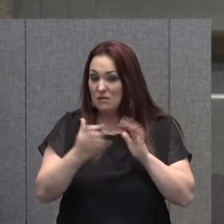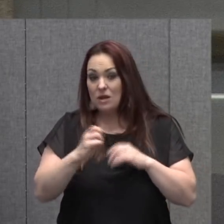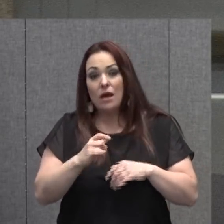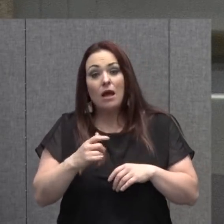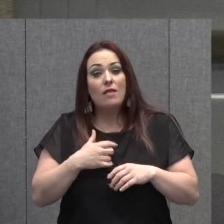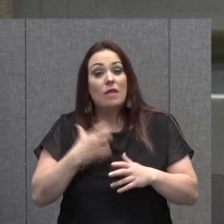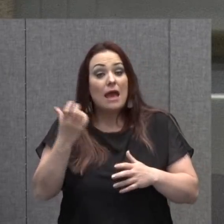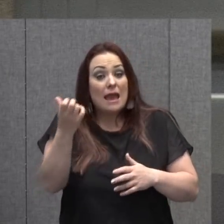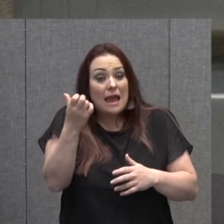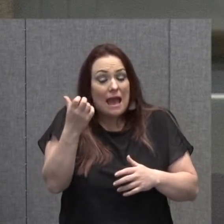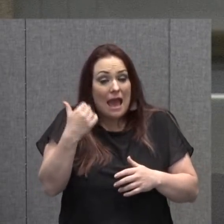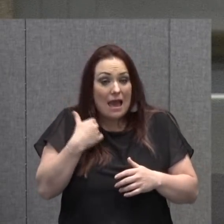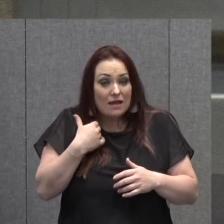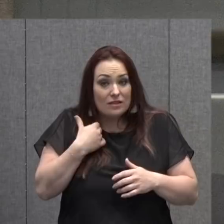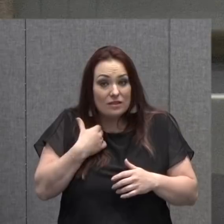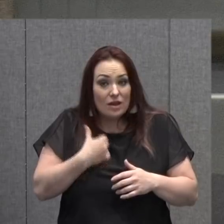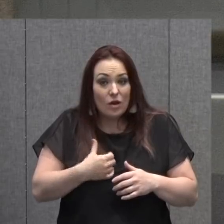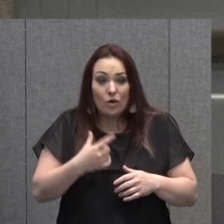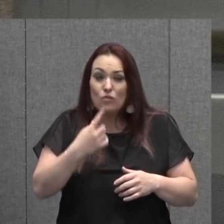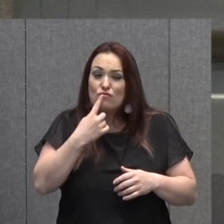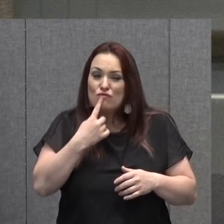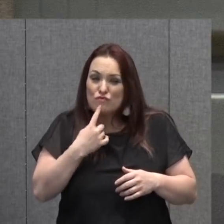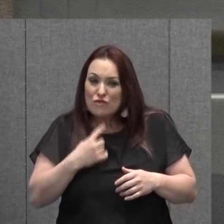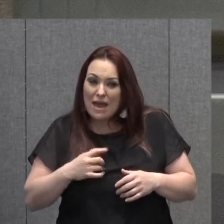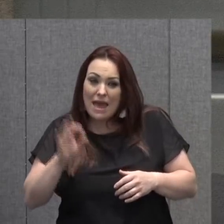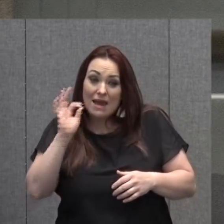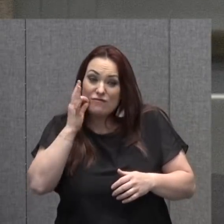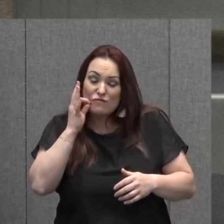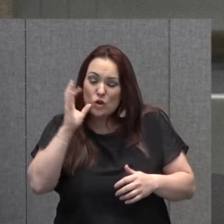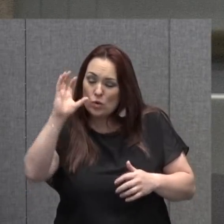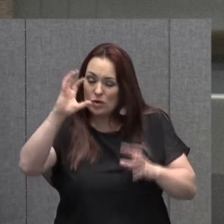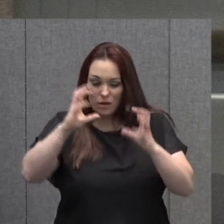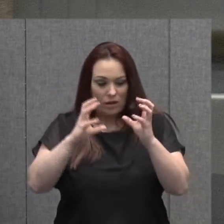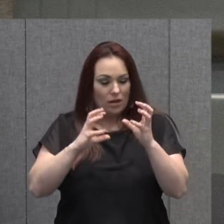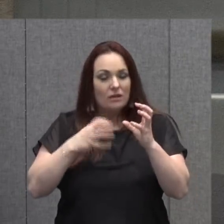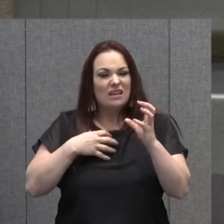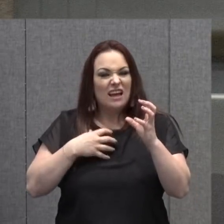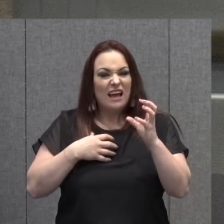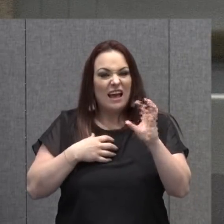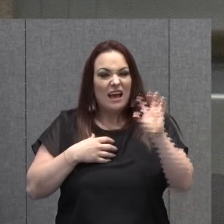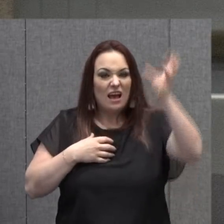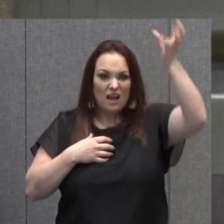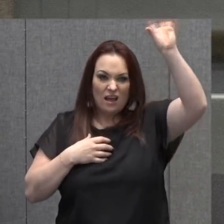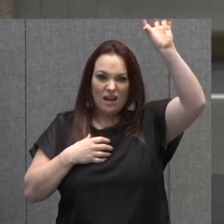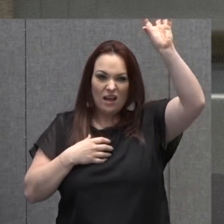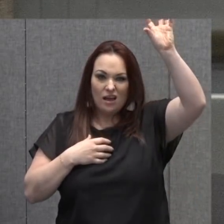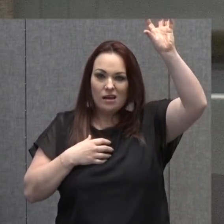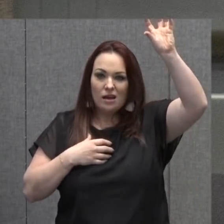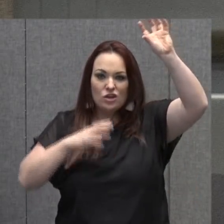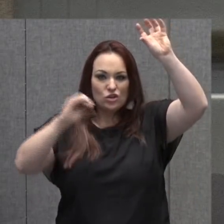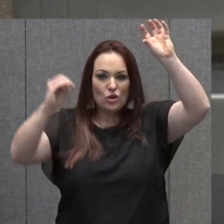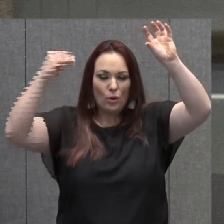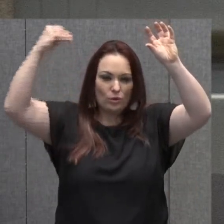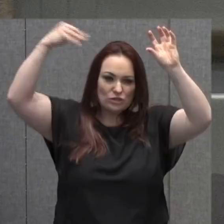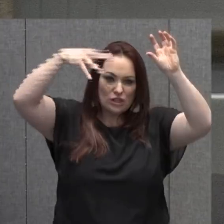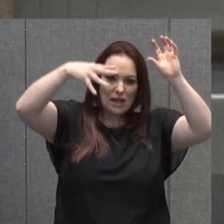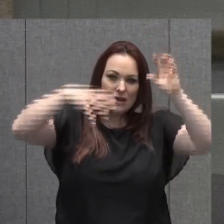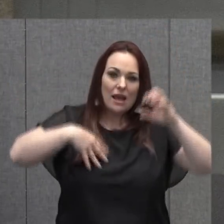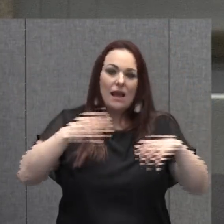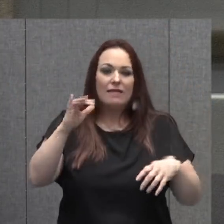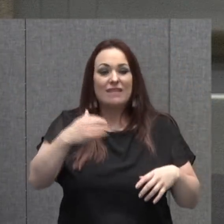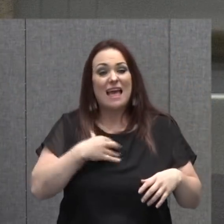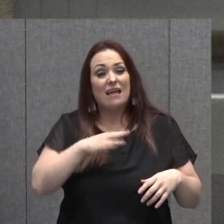They held their ripe red fruit high in the sky, but they made almost no shade, and the little javelina grew